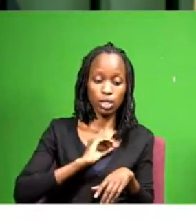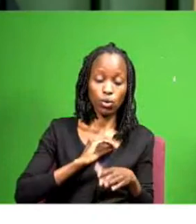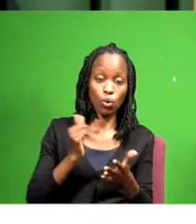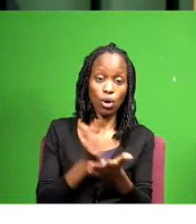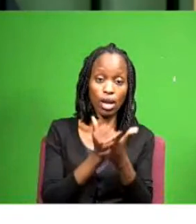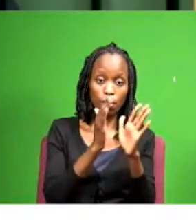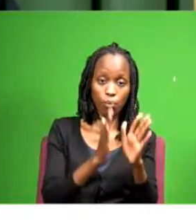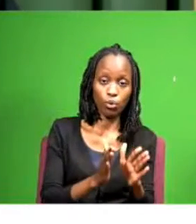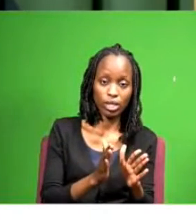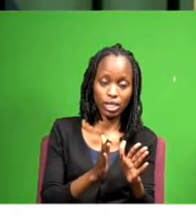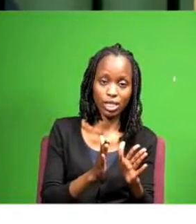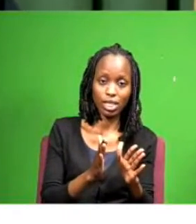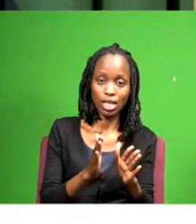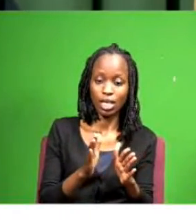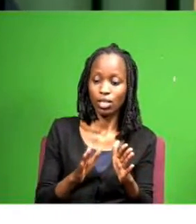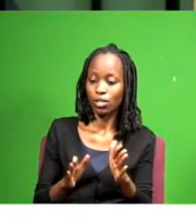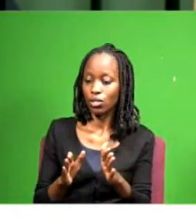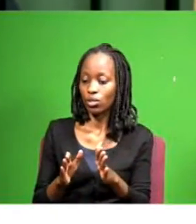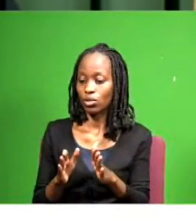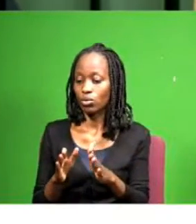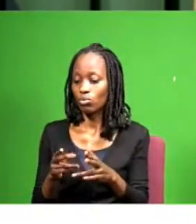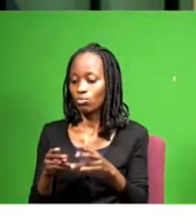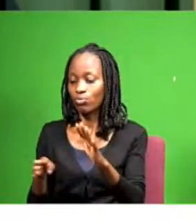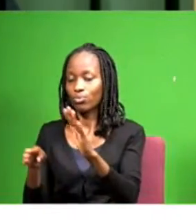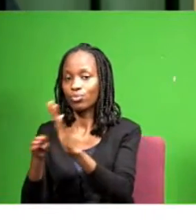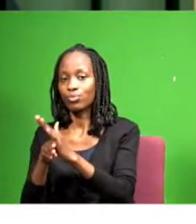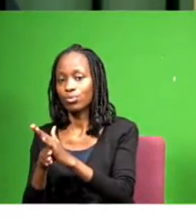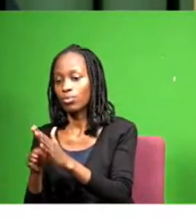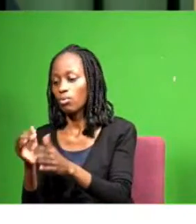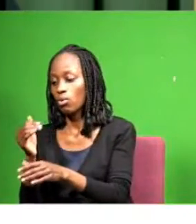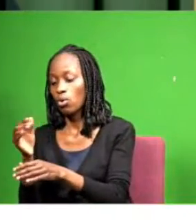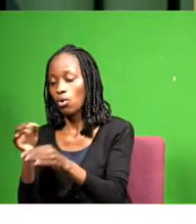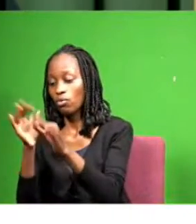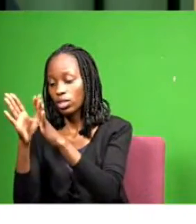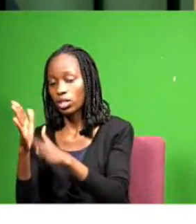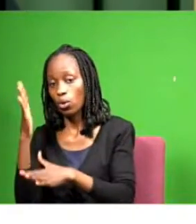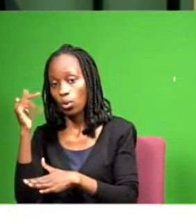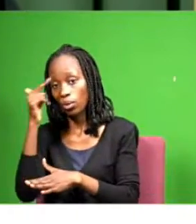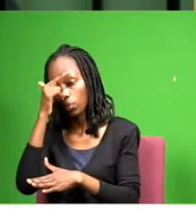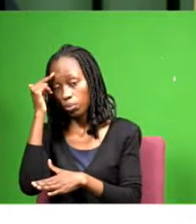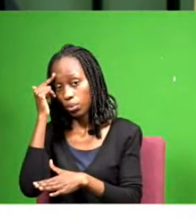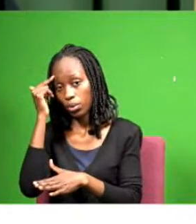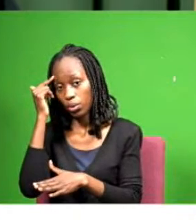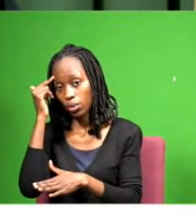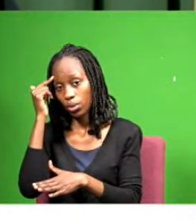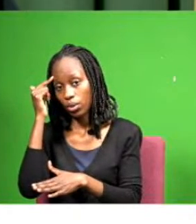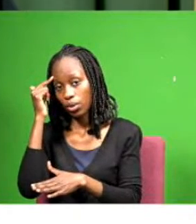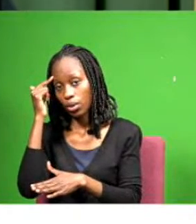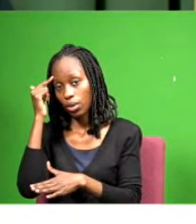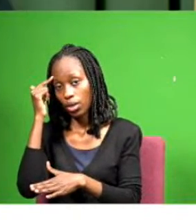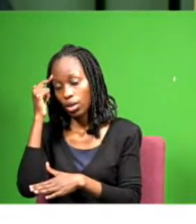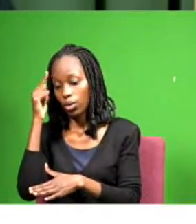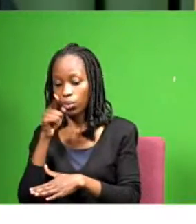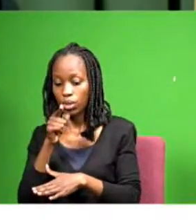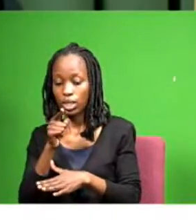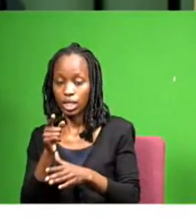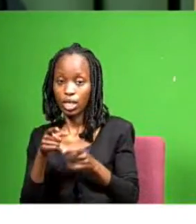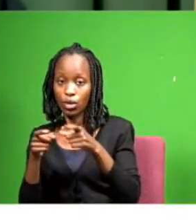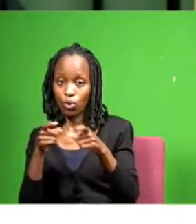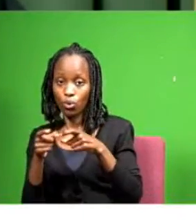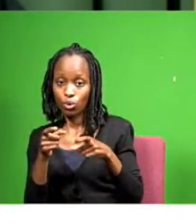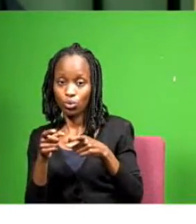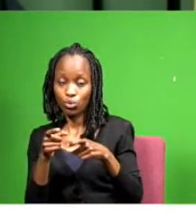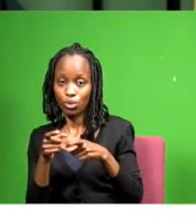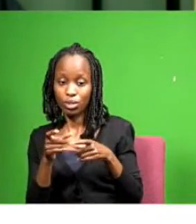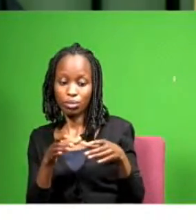appointee to initiate removal proceedings of the judge, because he who pays the piper calls the tune. This